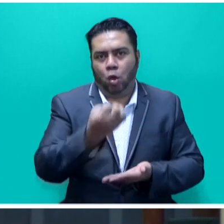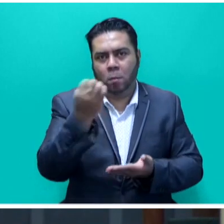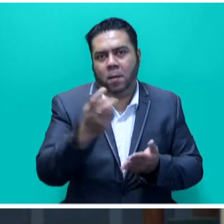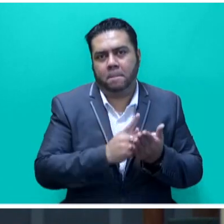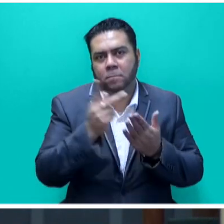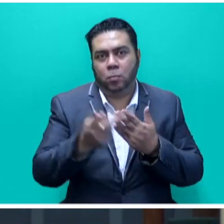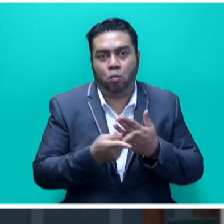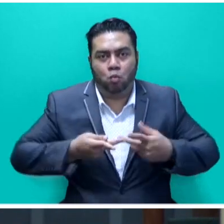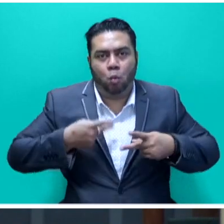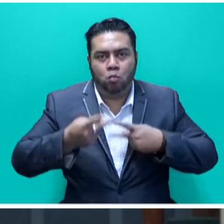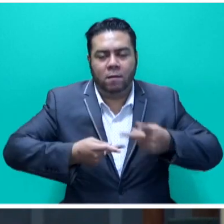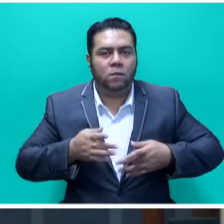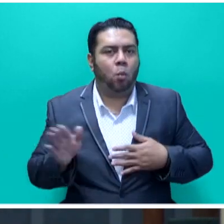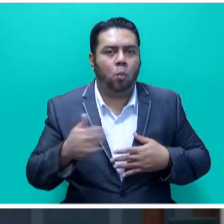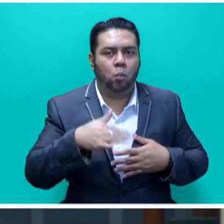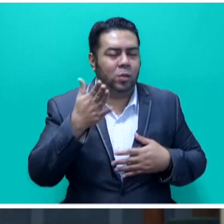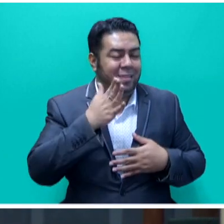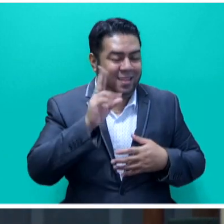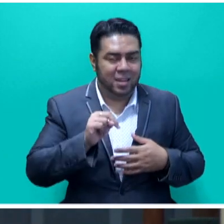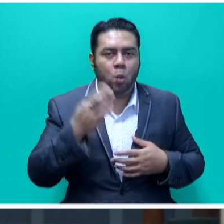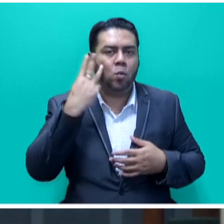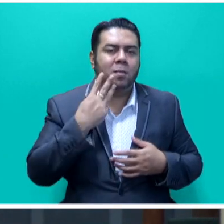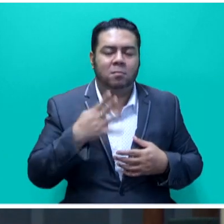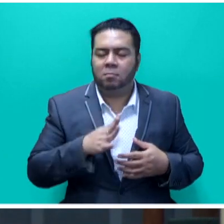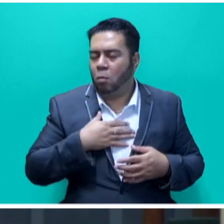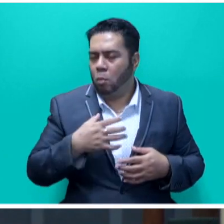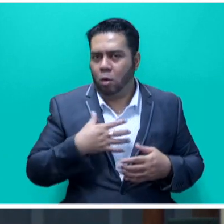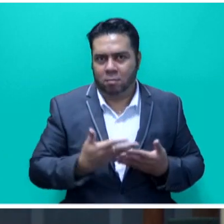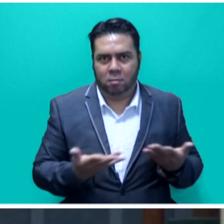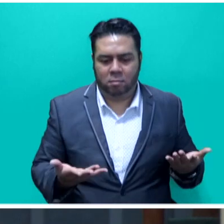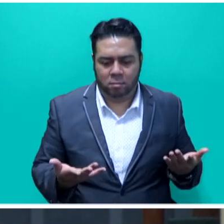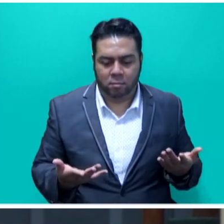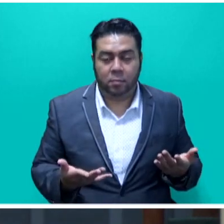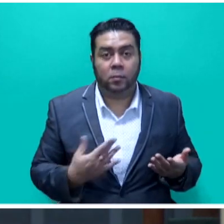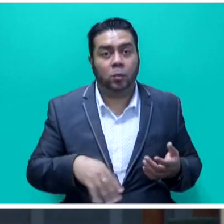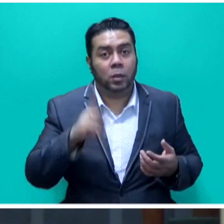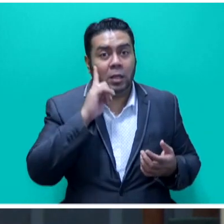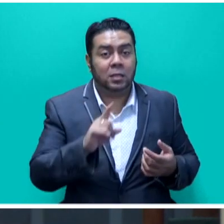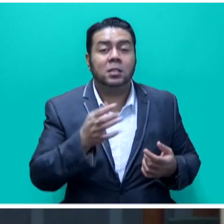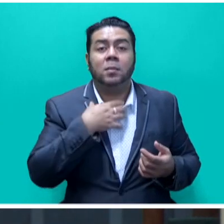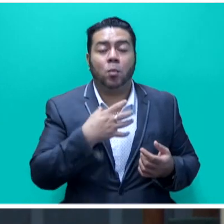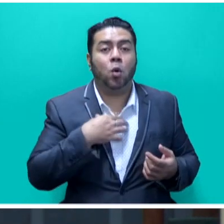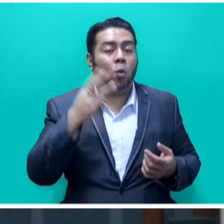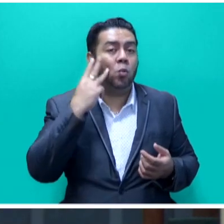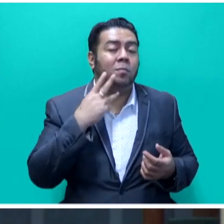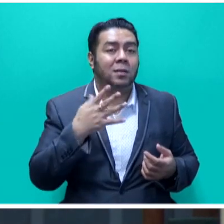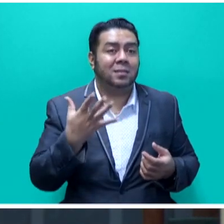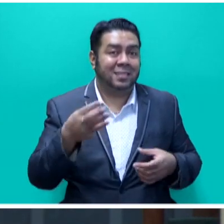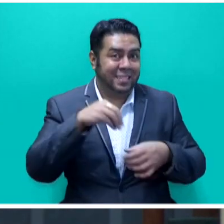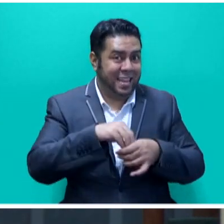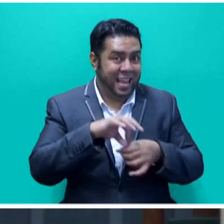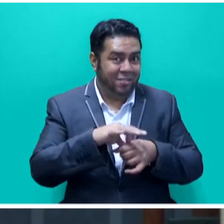progress for all. We need more women leaders on board now than ever before, and while we can see more women contesting elections, we